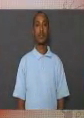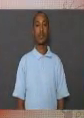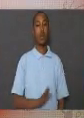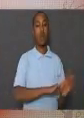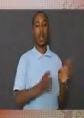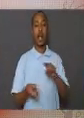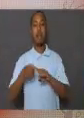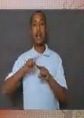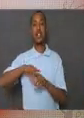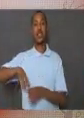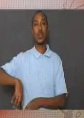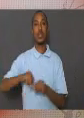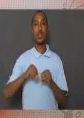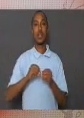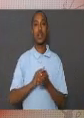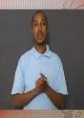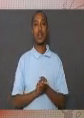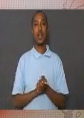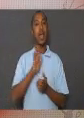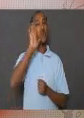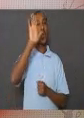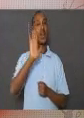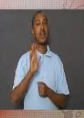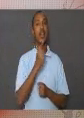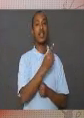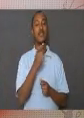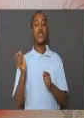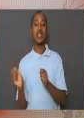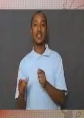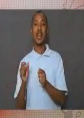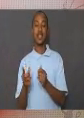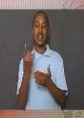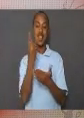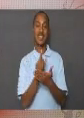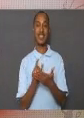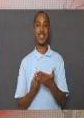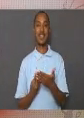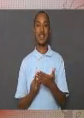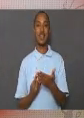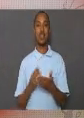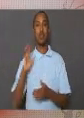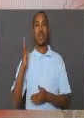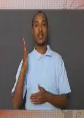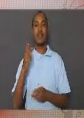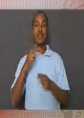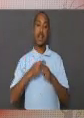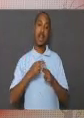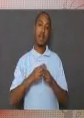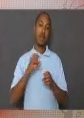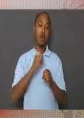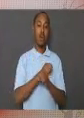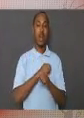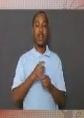Welcome back, students. I wonder which fertilizers you listed. You might have named